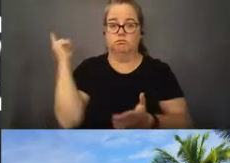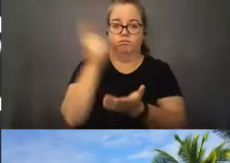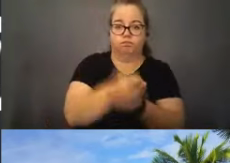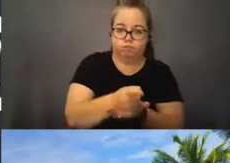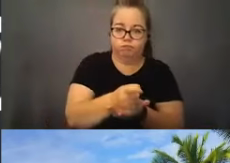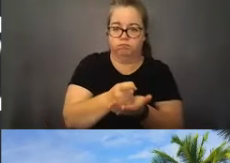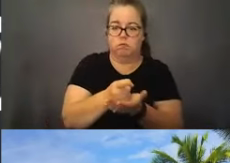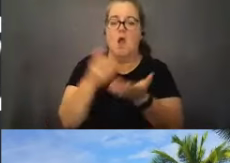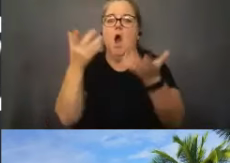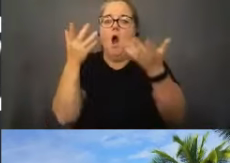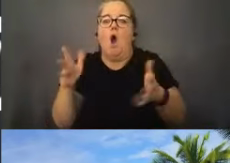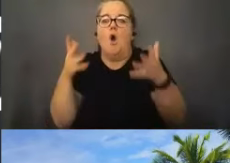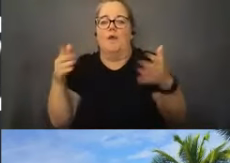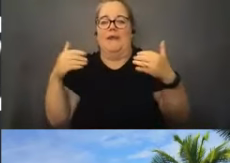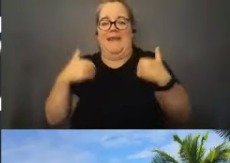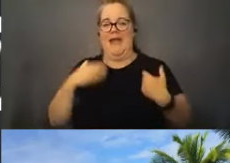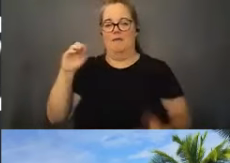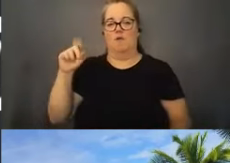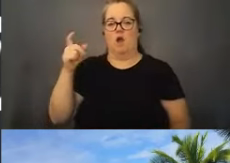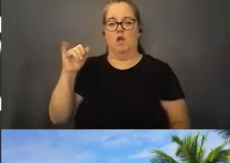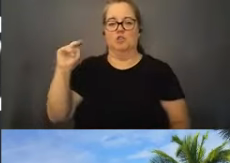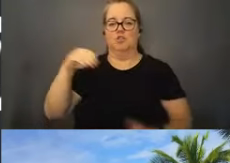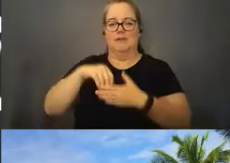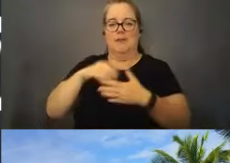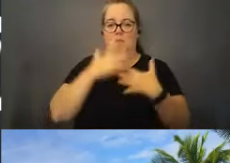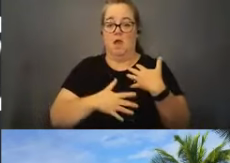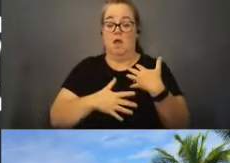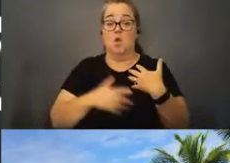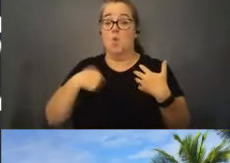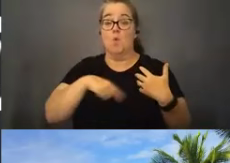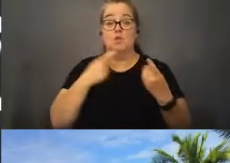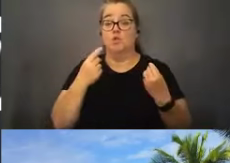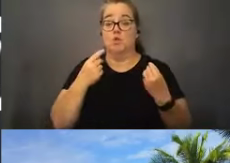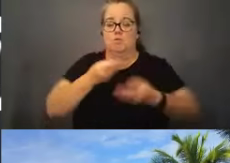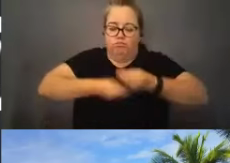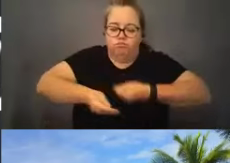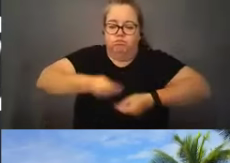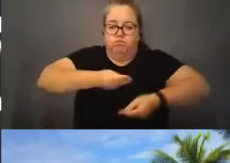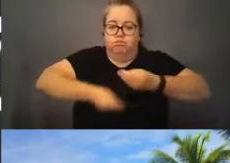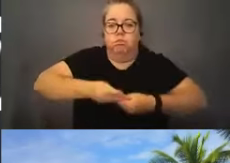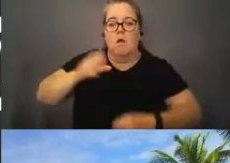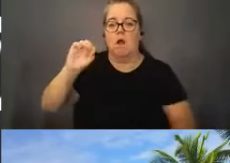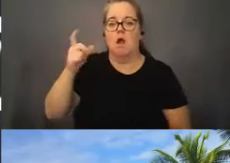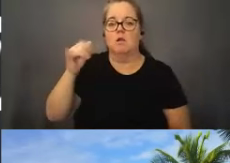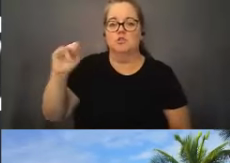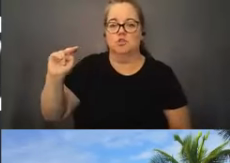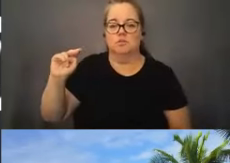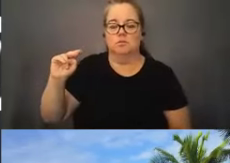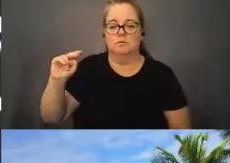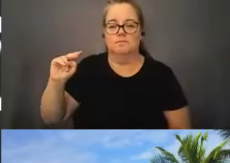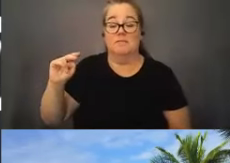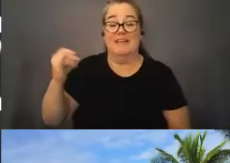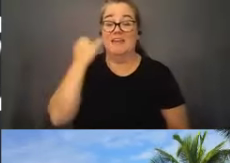blood. So we're going to just circulate that oxygen around. And that's why it's okay if you don't